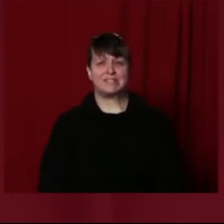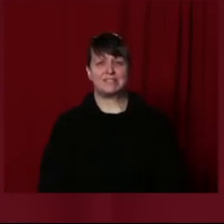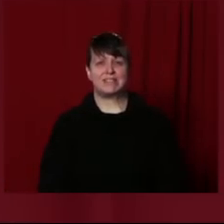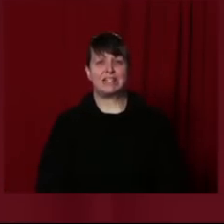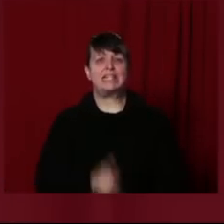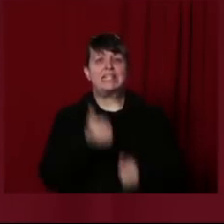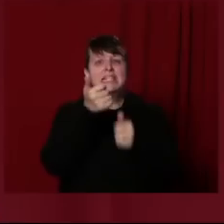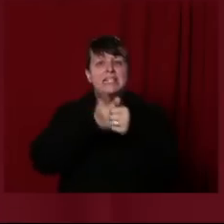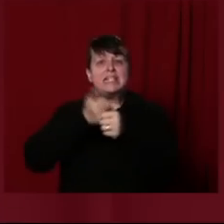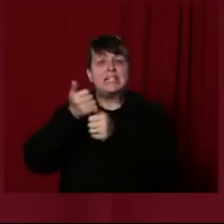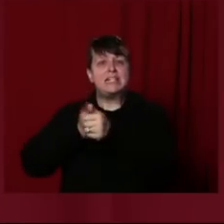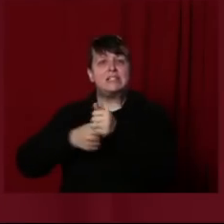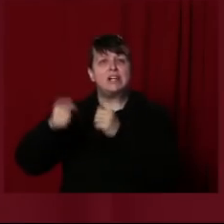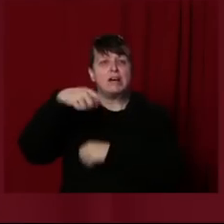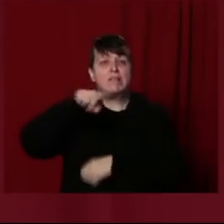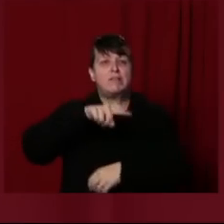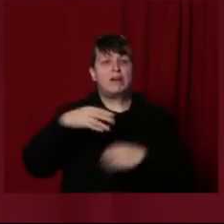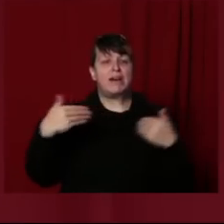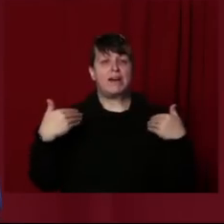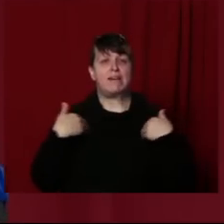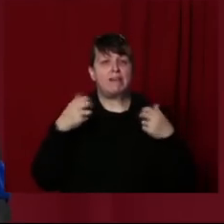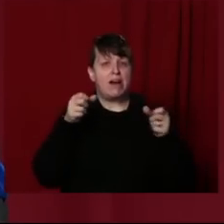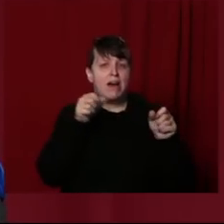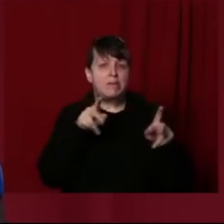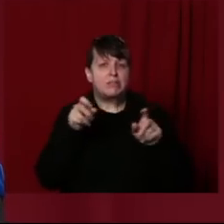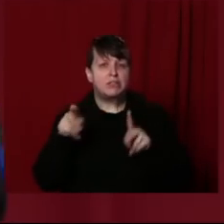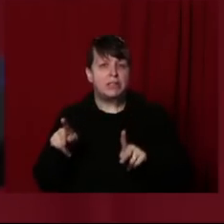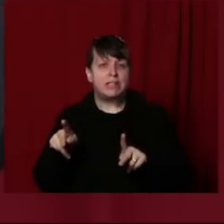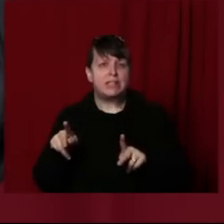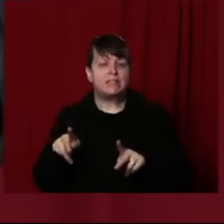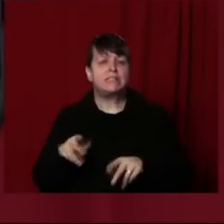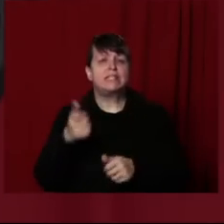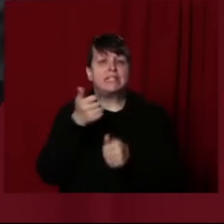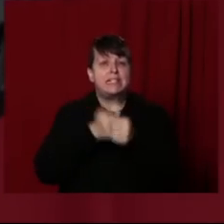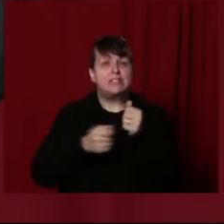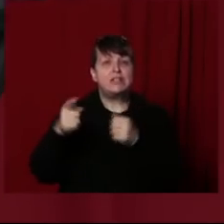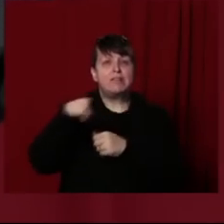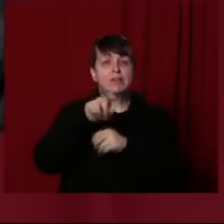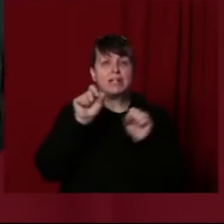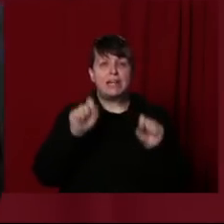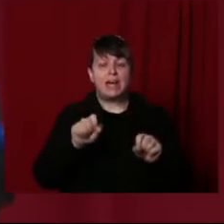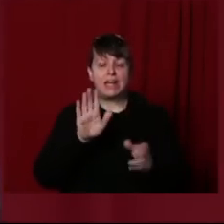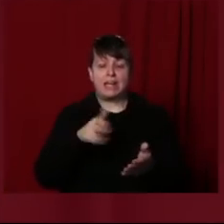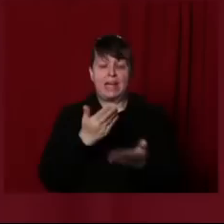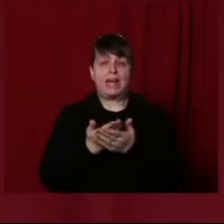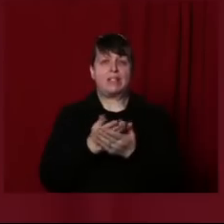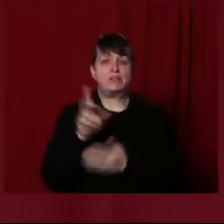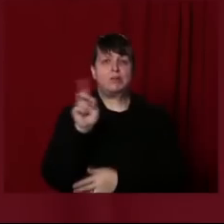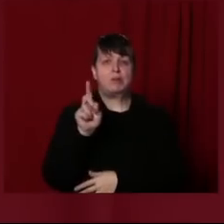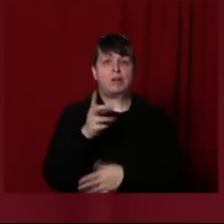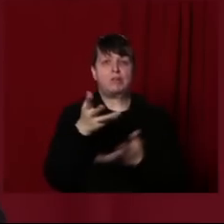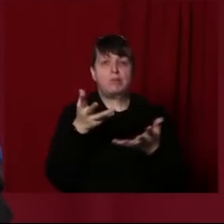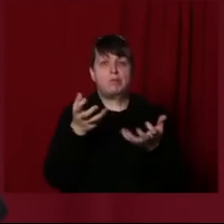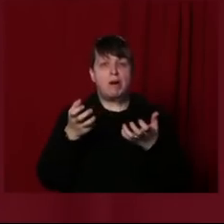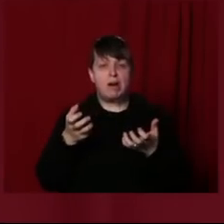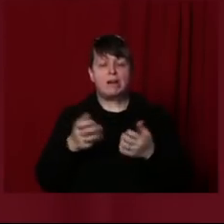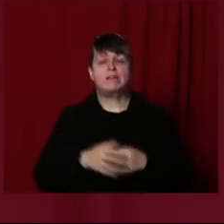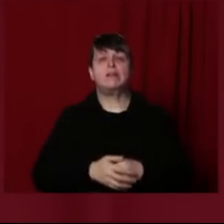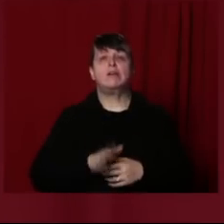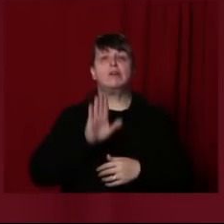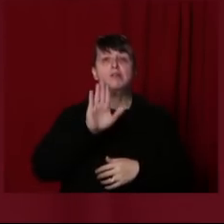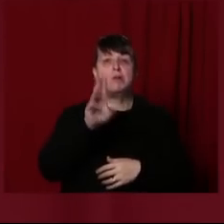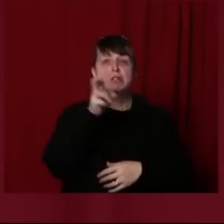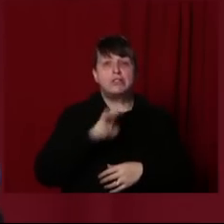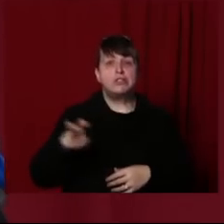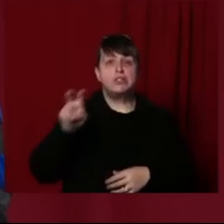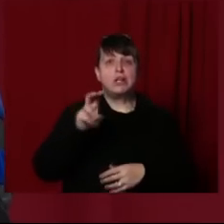Each of you have opportunity. Each of you can get to where you want to be. Your journey